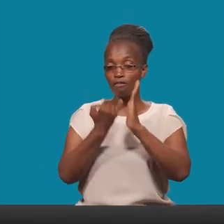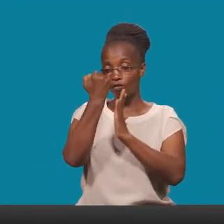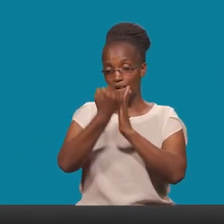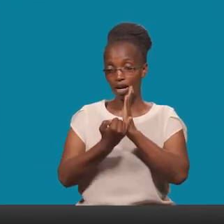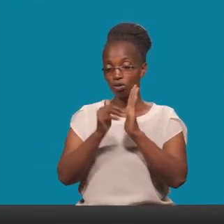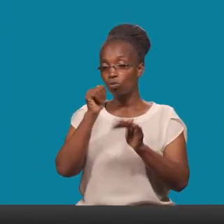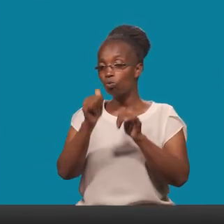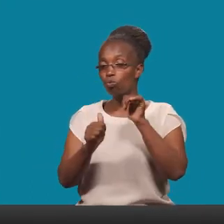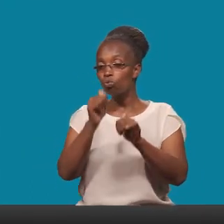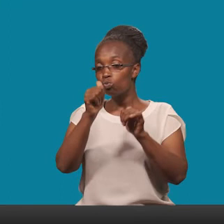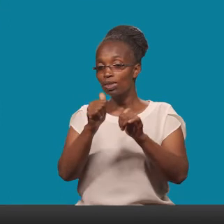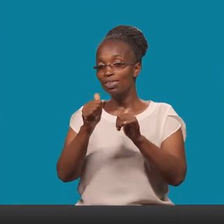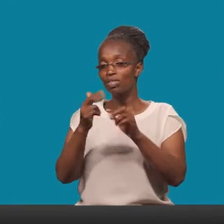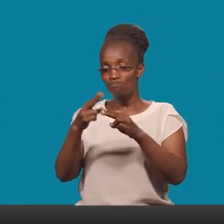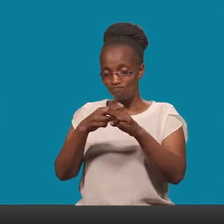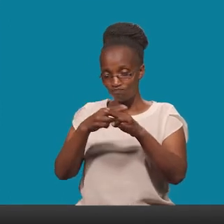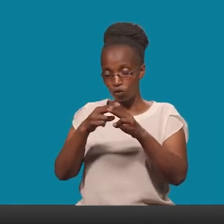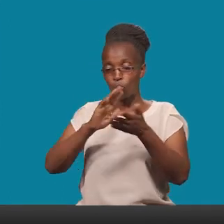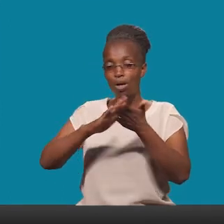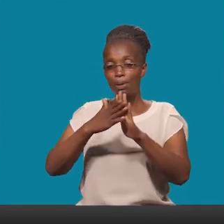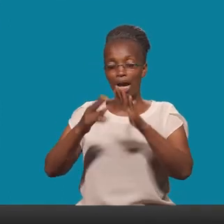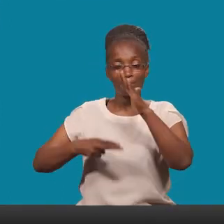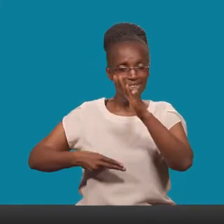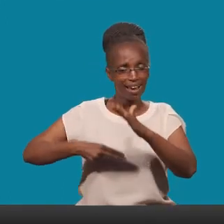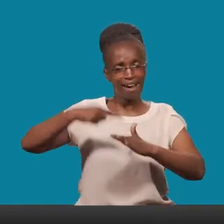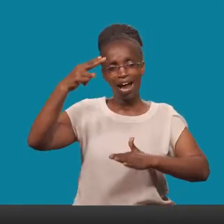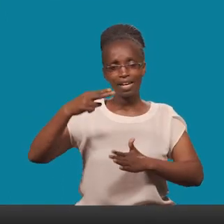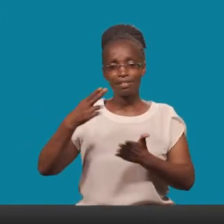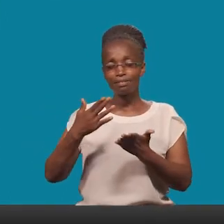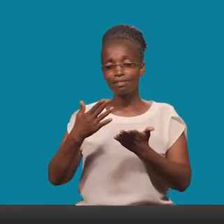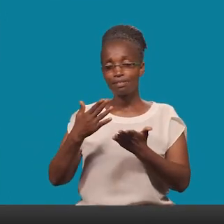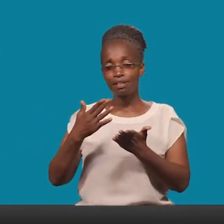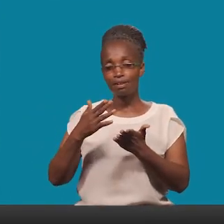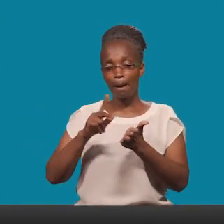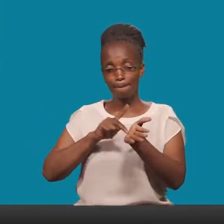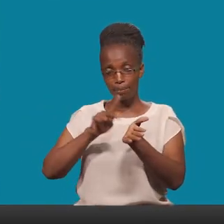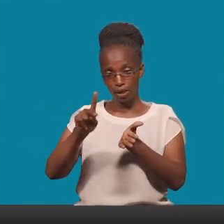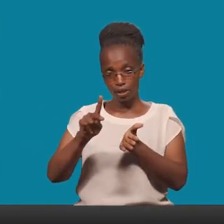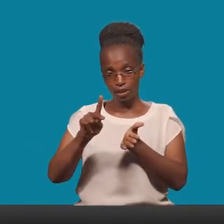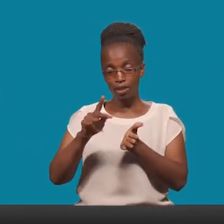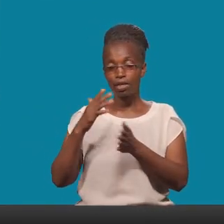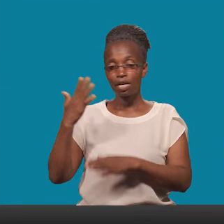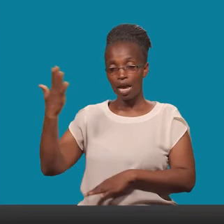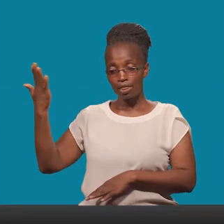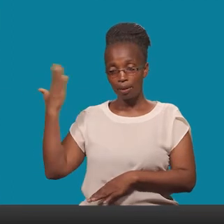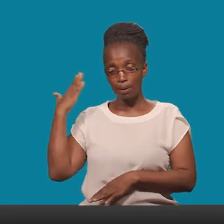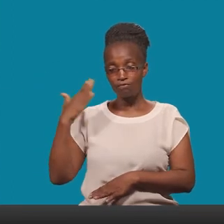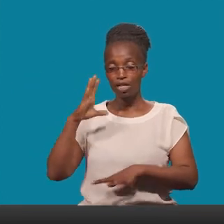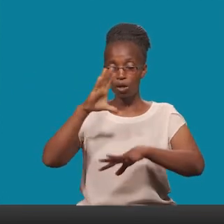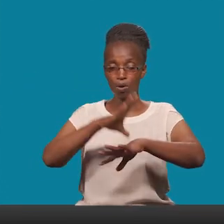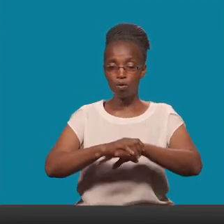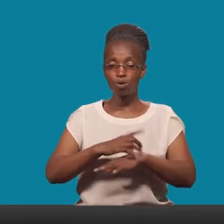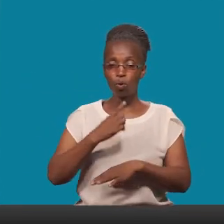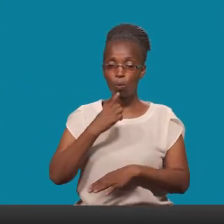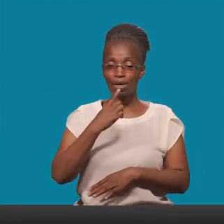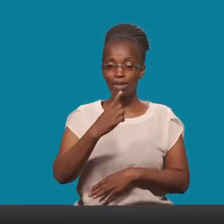the avocado, which is on course to become a top export earner. In the last year alone,